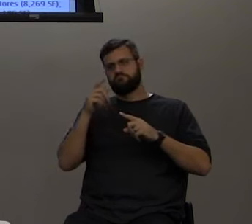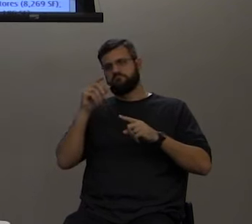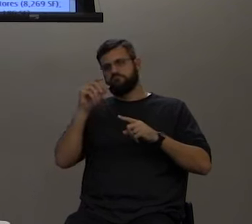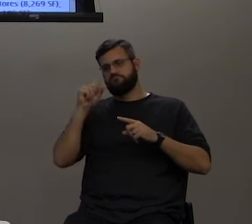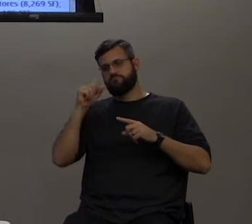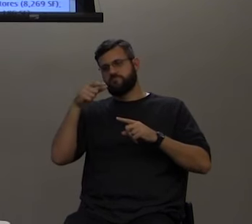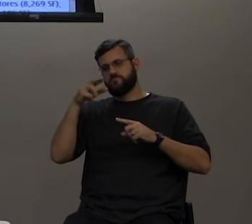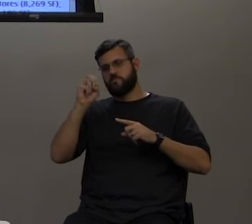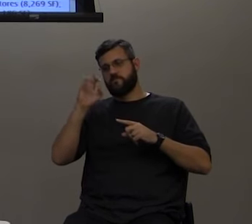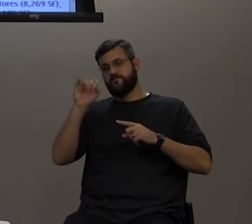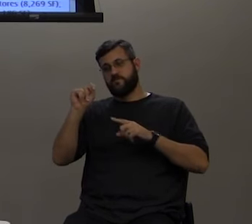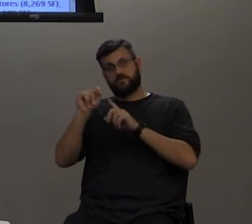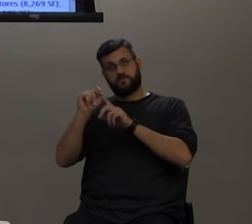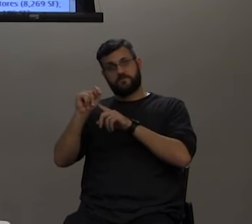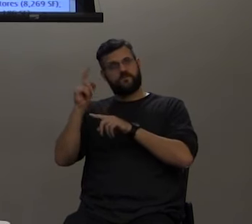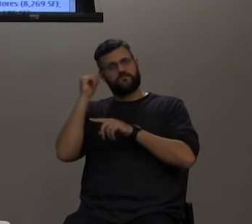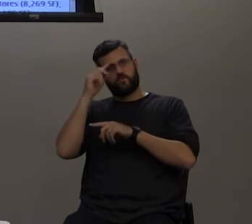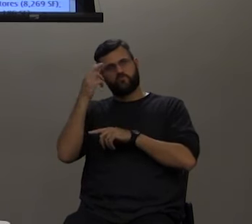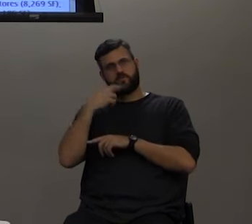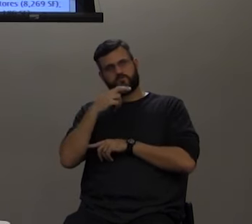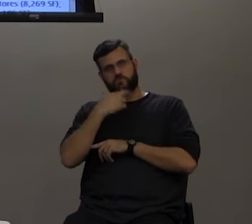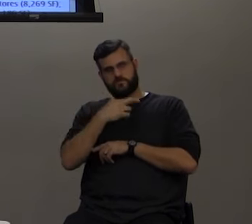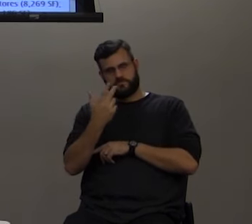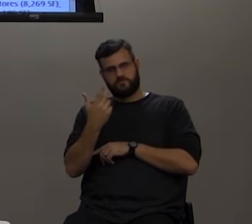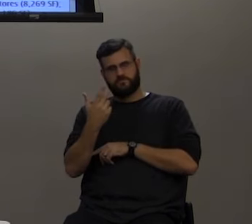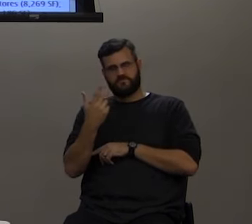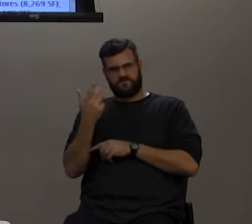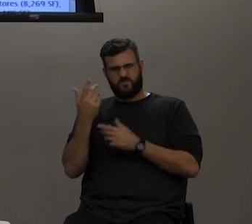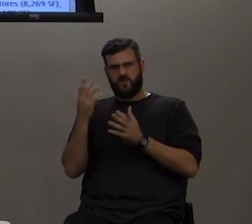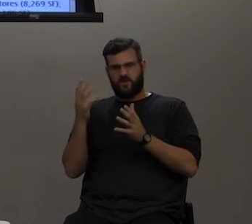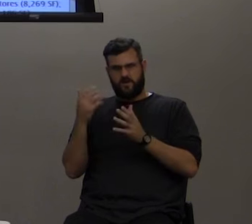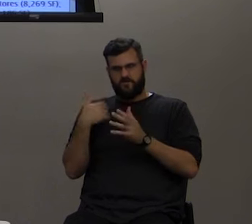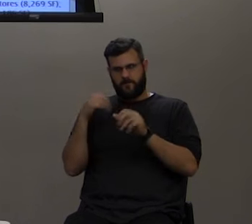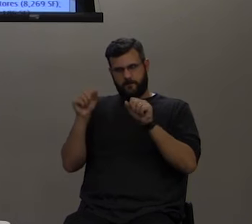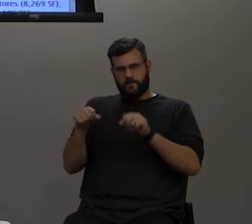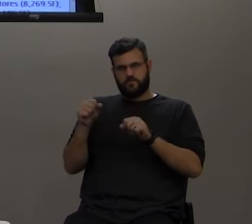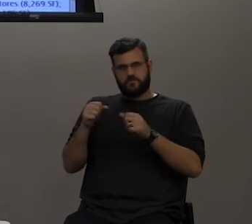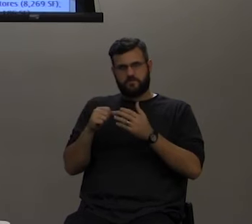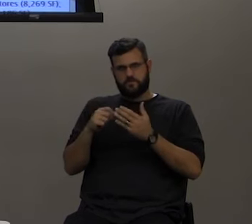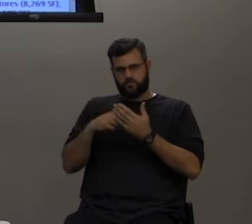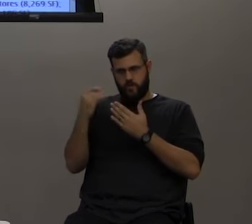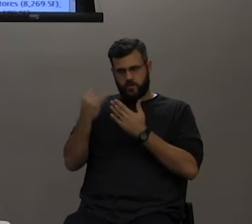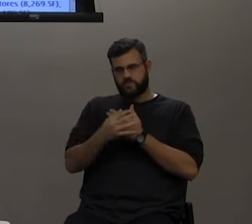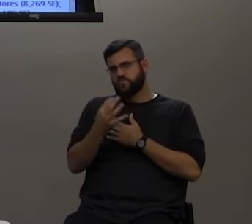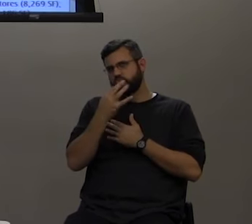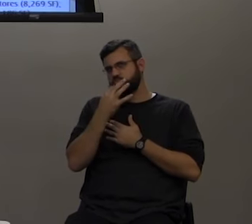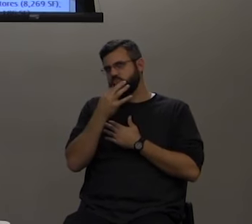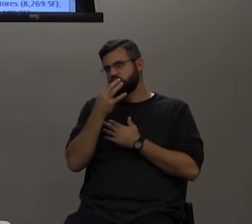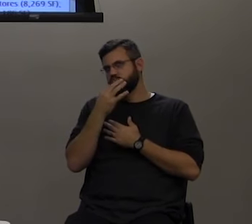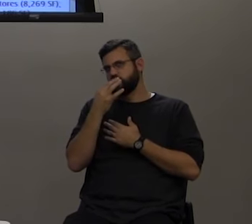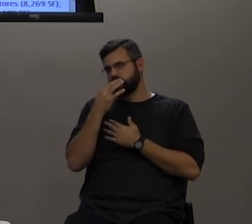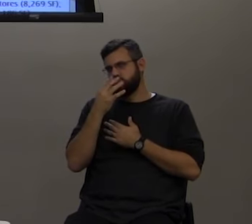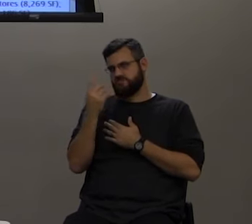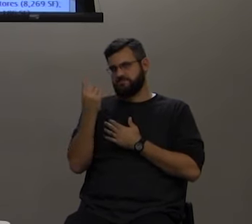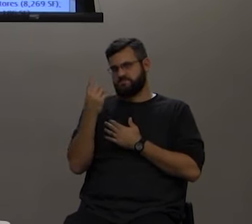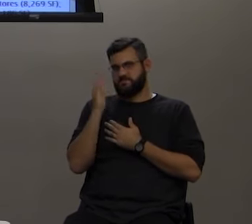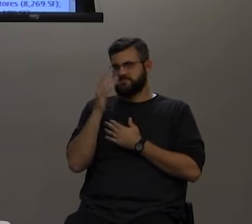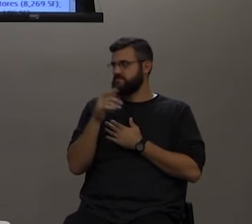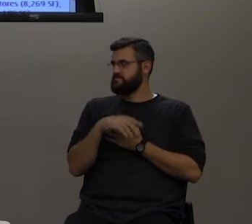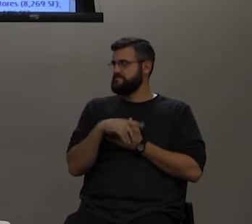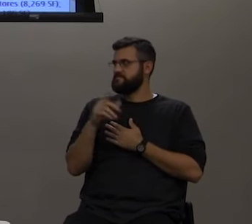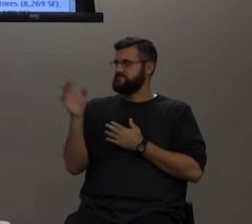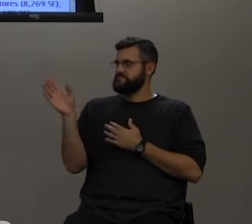for restaurants. And as I believe we know, there's already a potential project in the line in the pipeline for that. You know what,